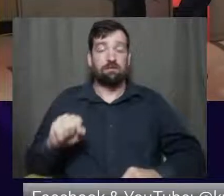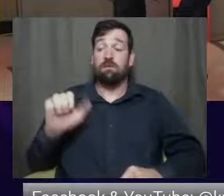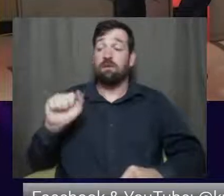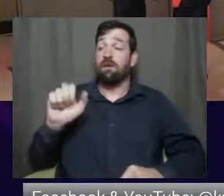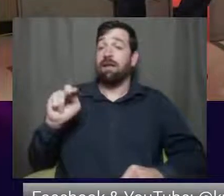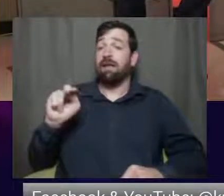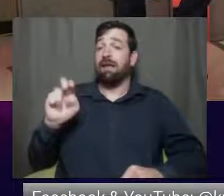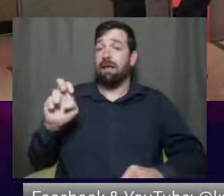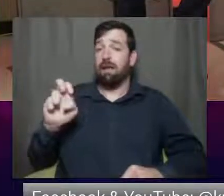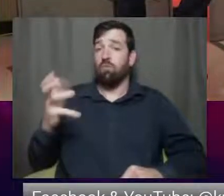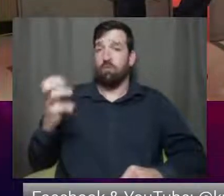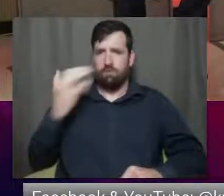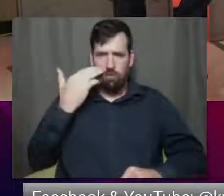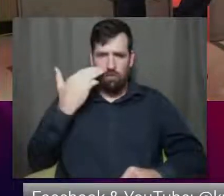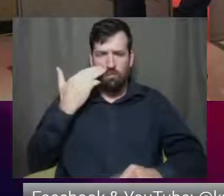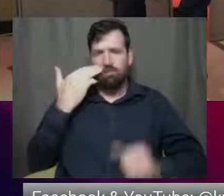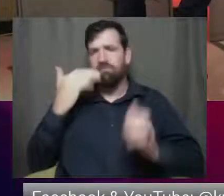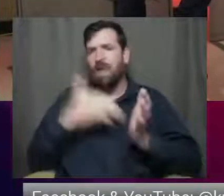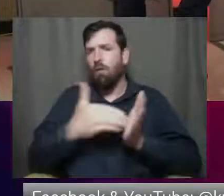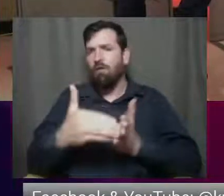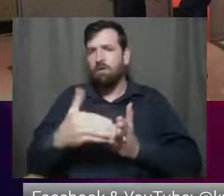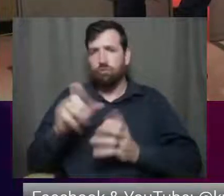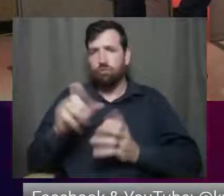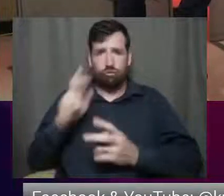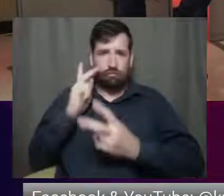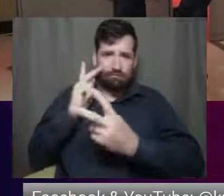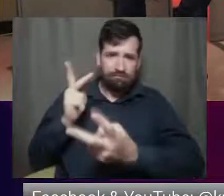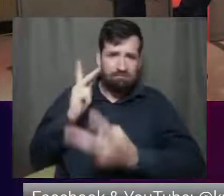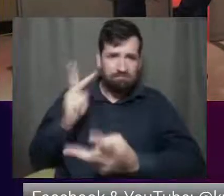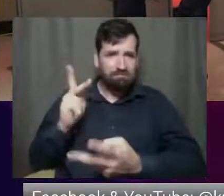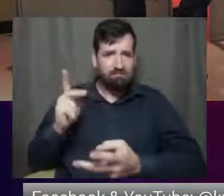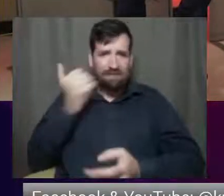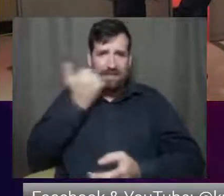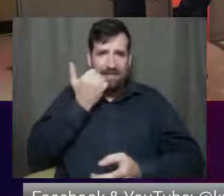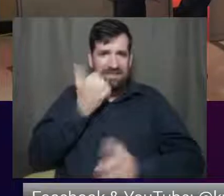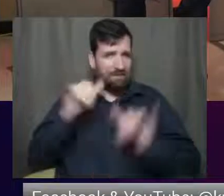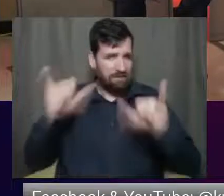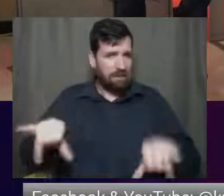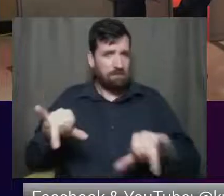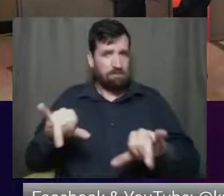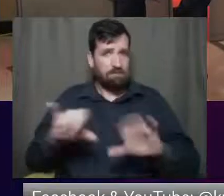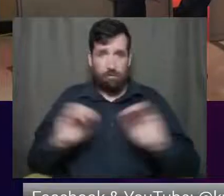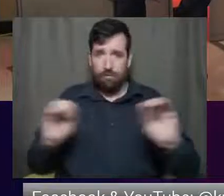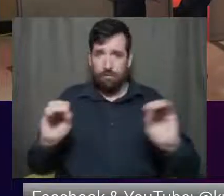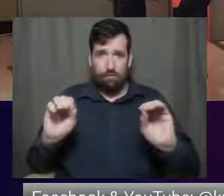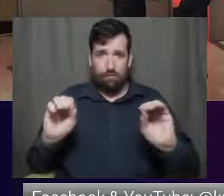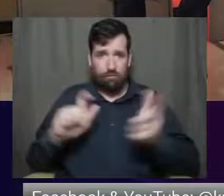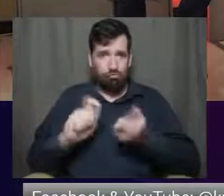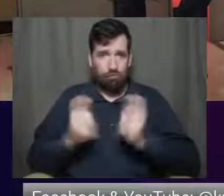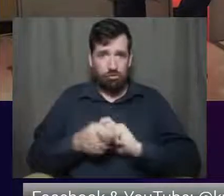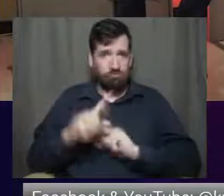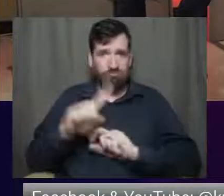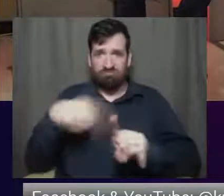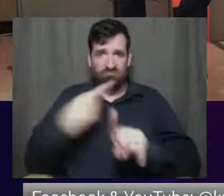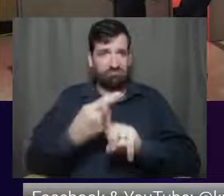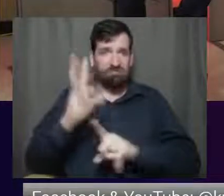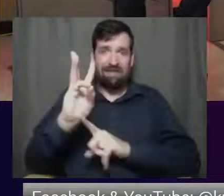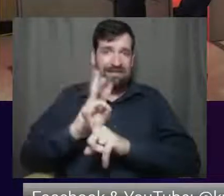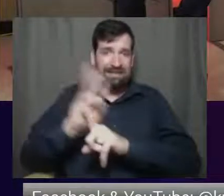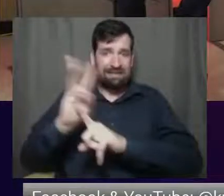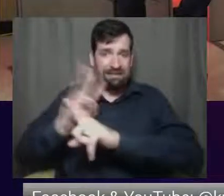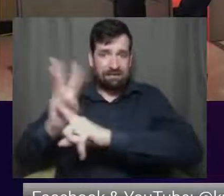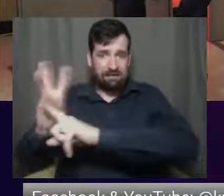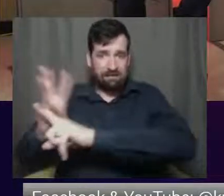how often should you see your dentist? That's not changed. No new recommendations. It's still twice a year as it's always been,